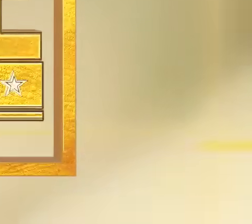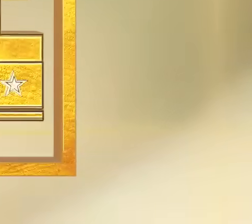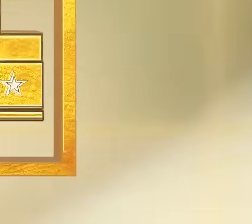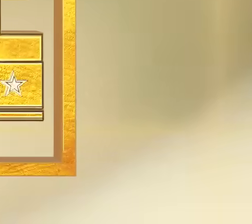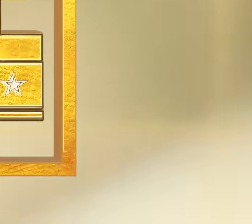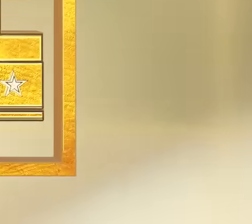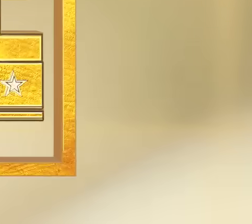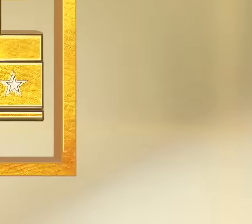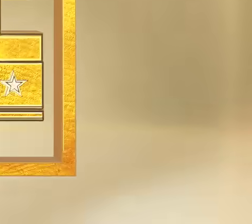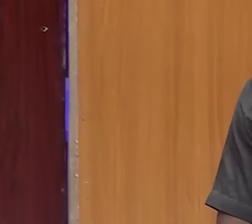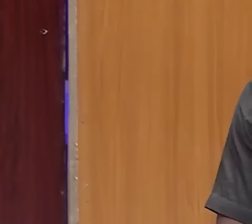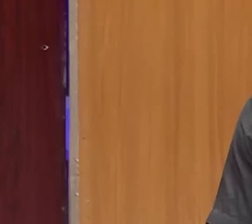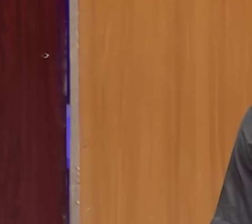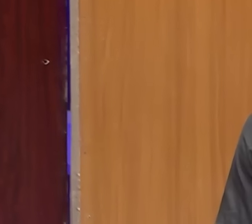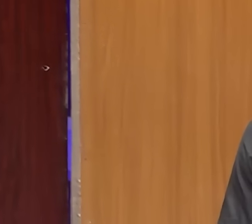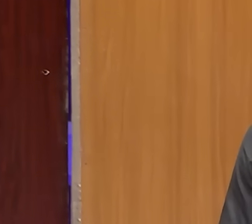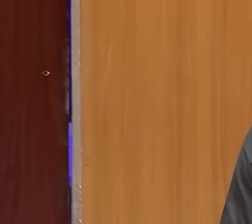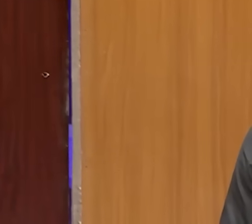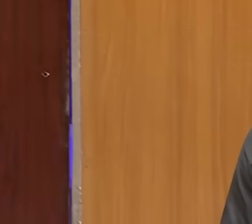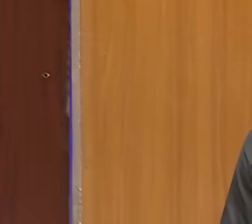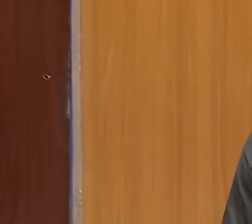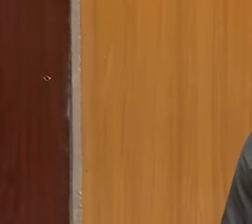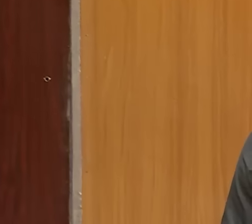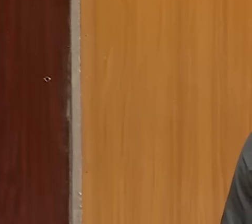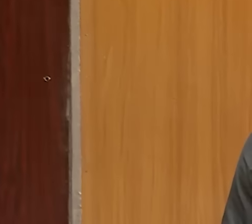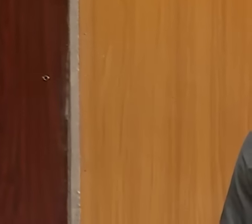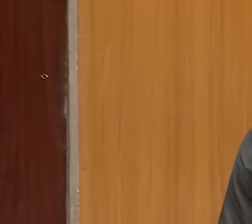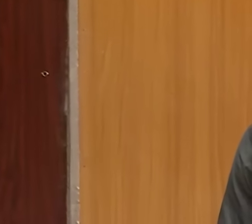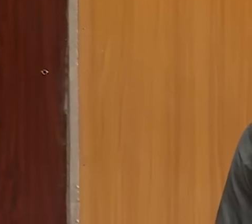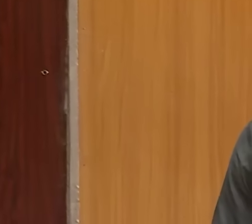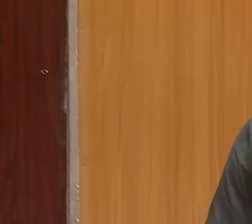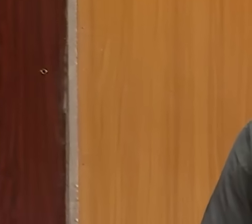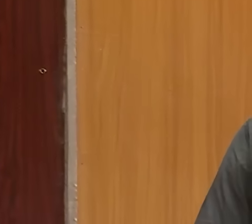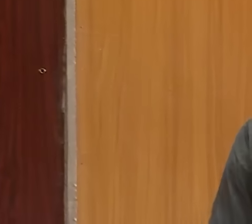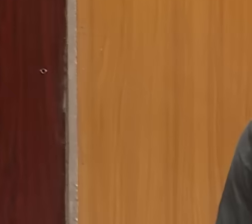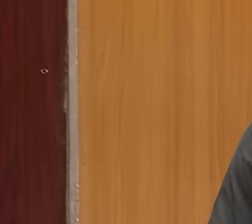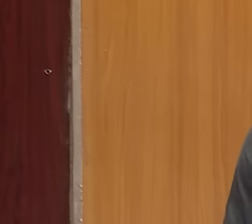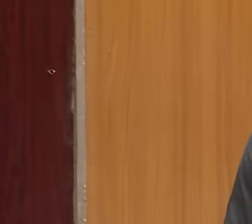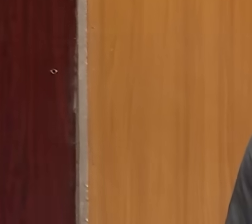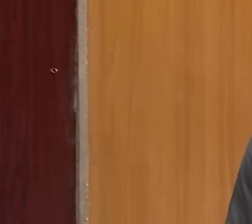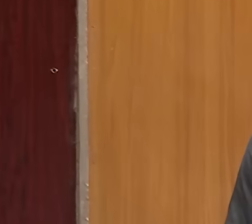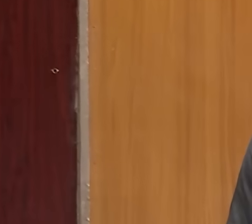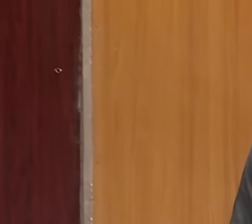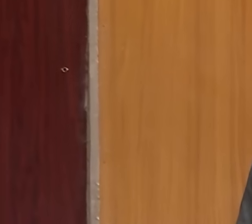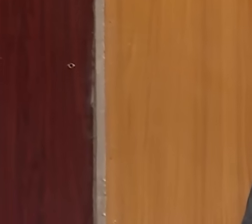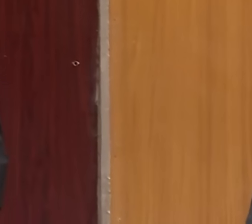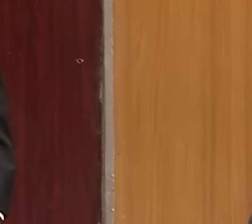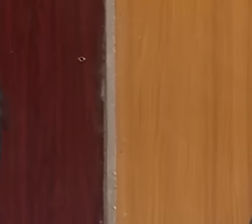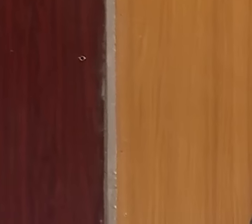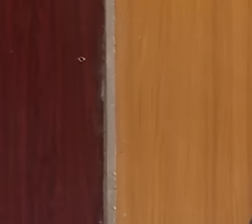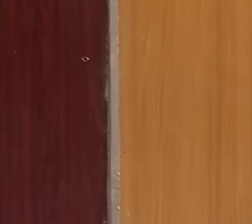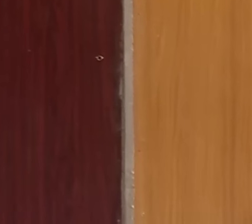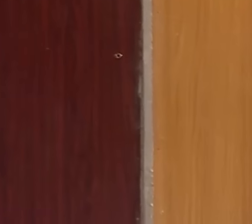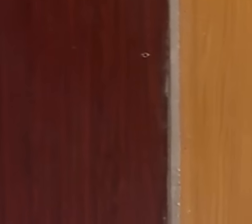Today, on the Justice Court, the plaintiff is asking the court to compel his tenant to pay 700,000 naira rent arrears